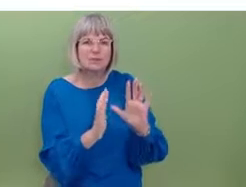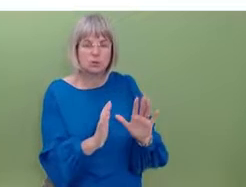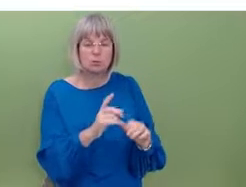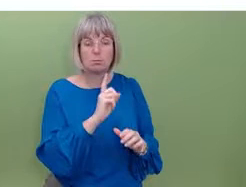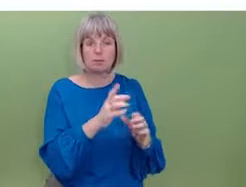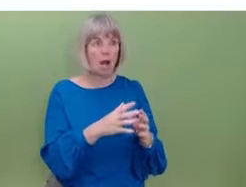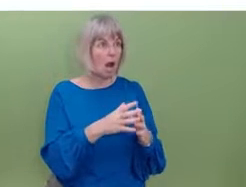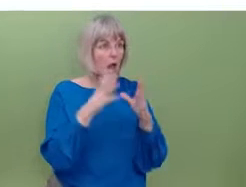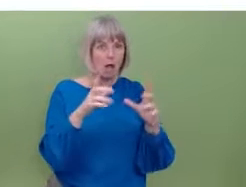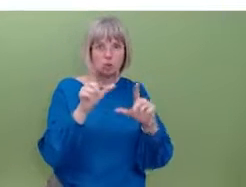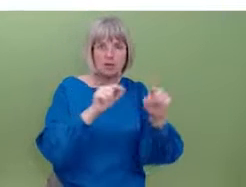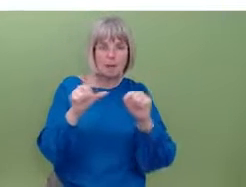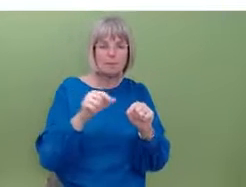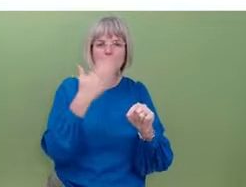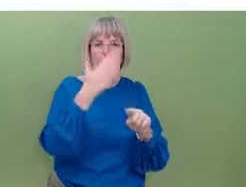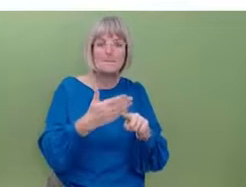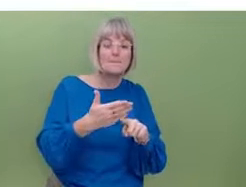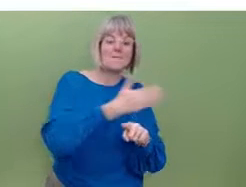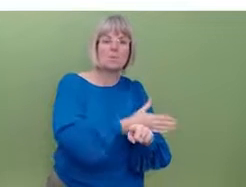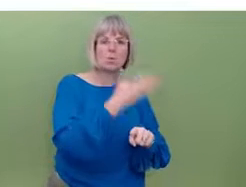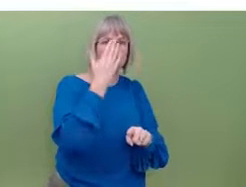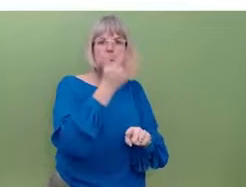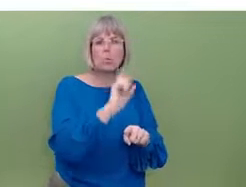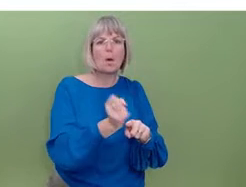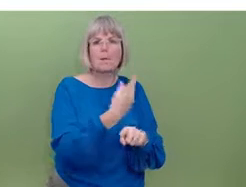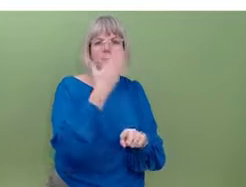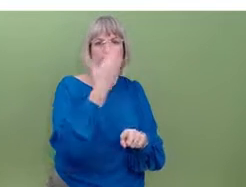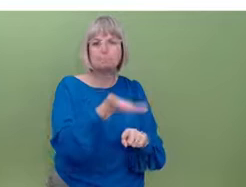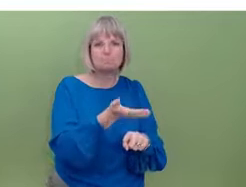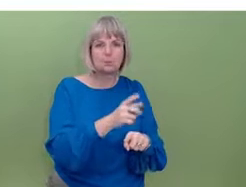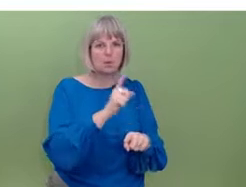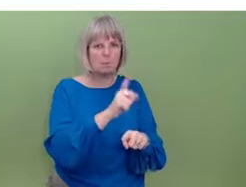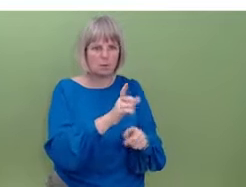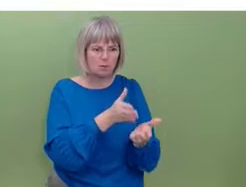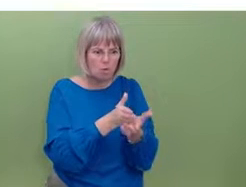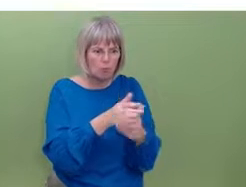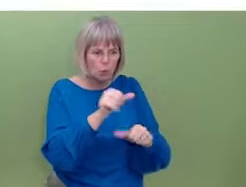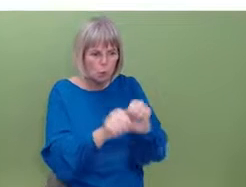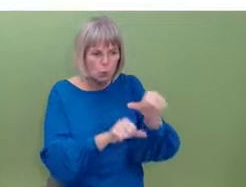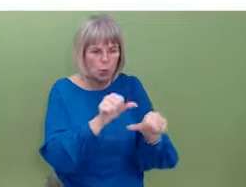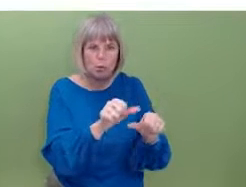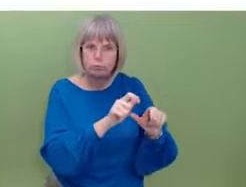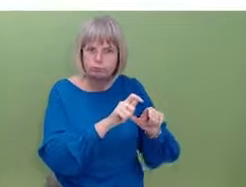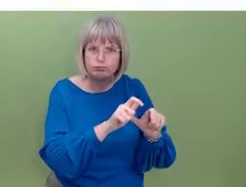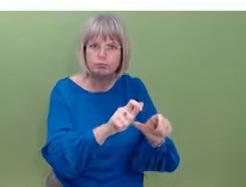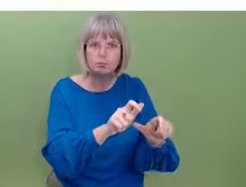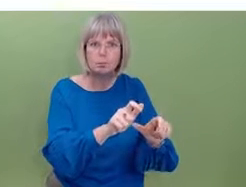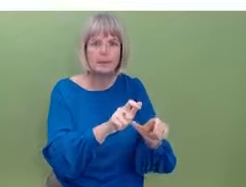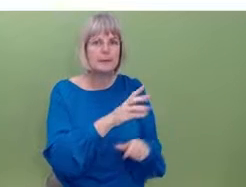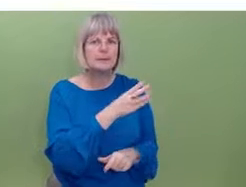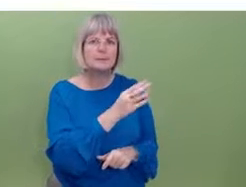to them before, but they were consistently followed through, and some of the patterns are